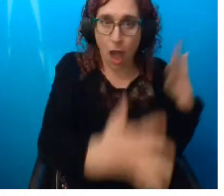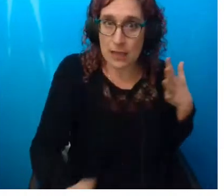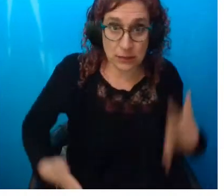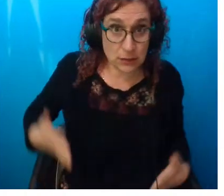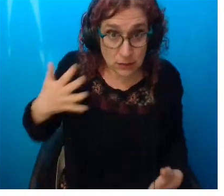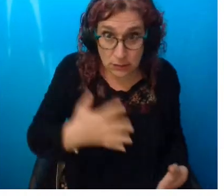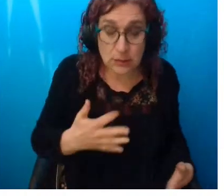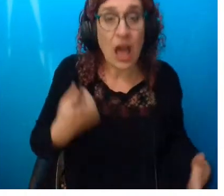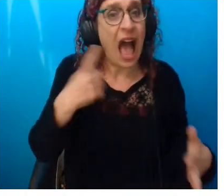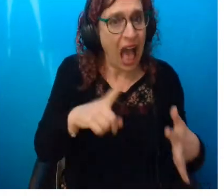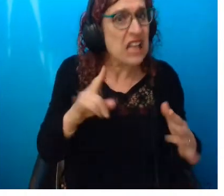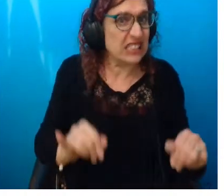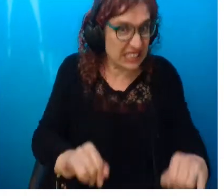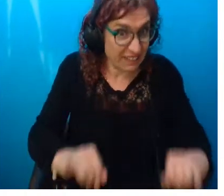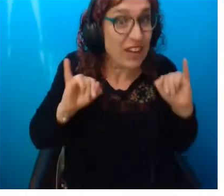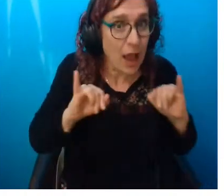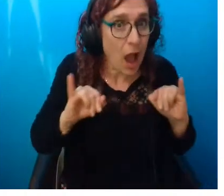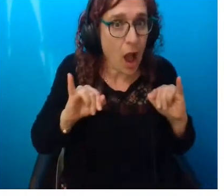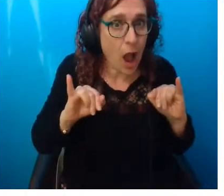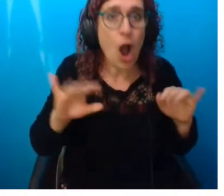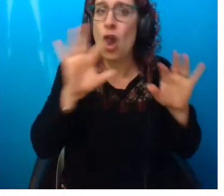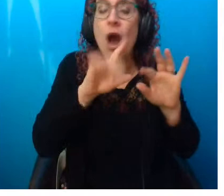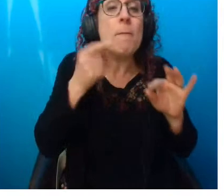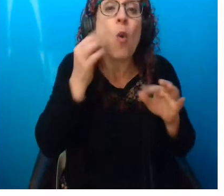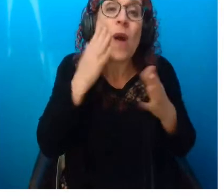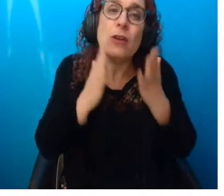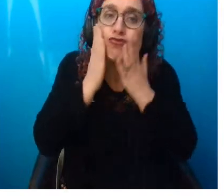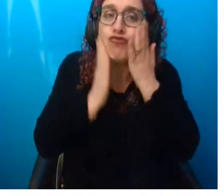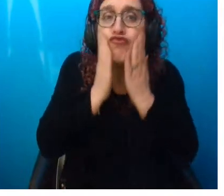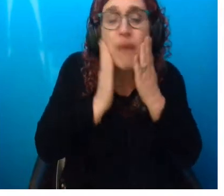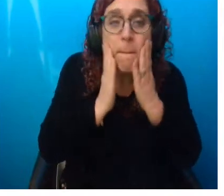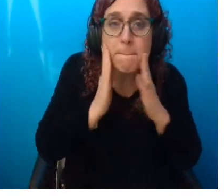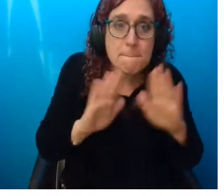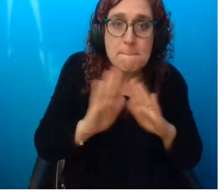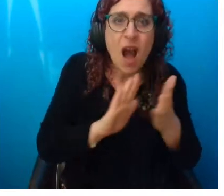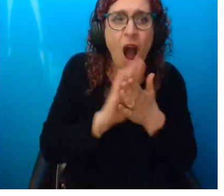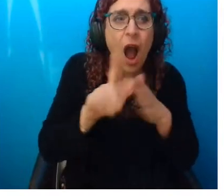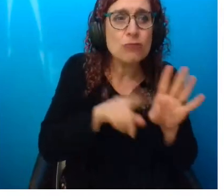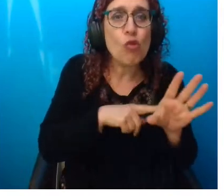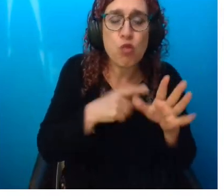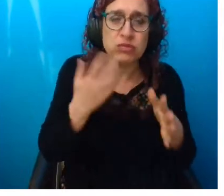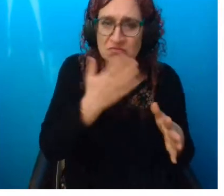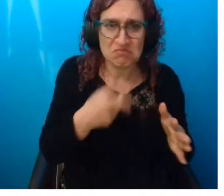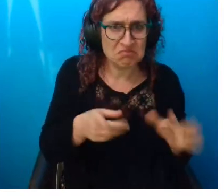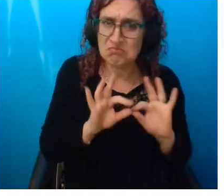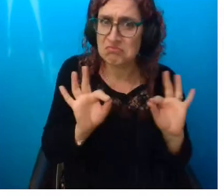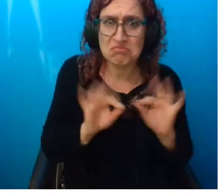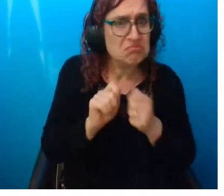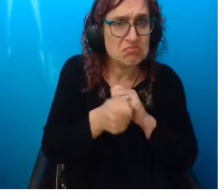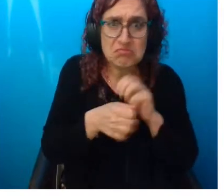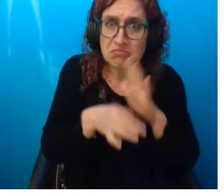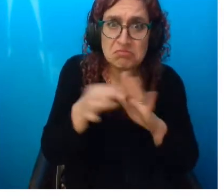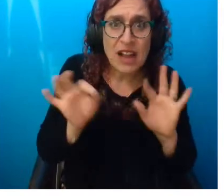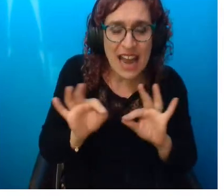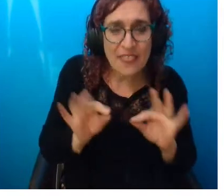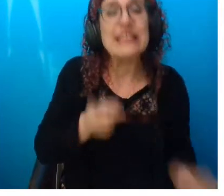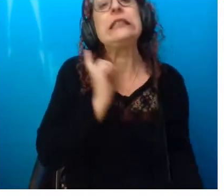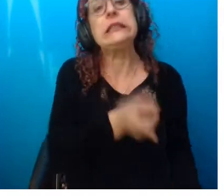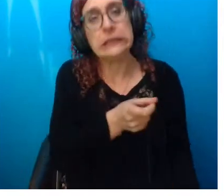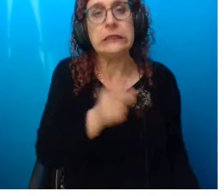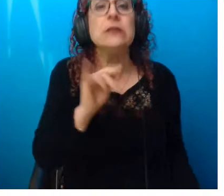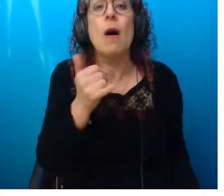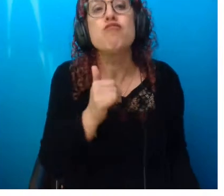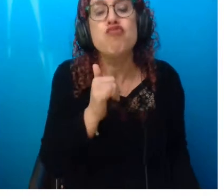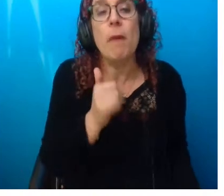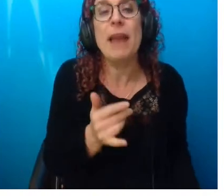to hydrocortisone on the face and Humavate on the body in a young infant, they are more likely to have food allergies than the